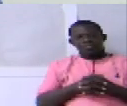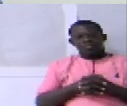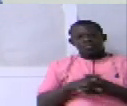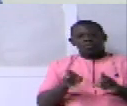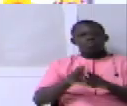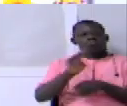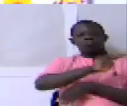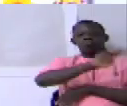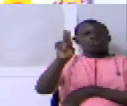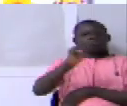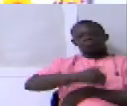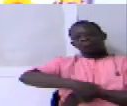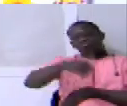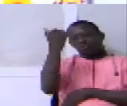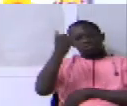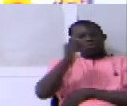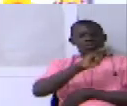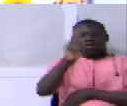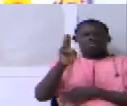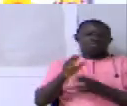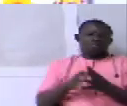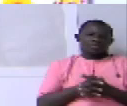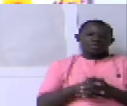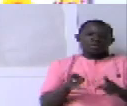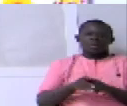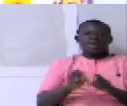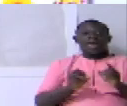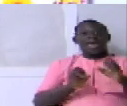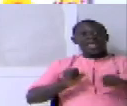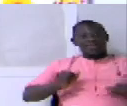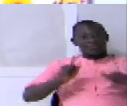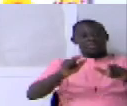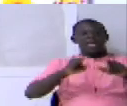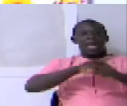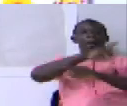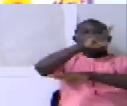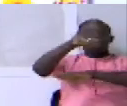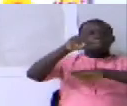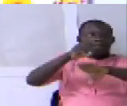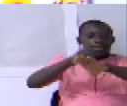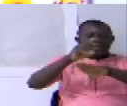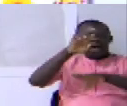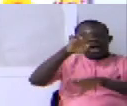is not good, especially at the remand wing.